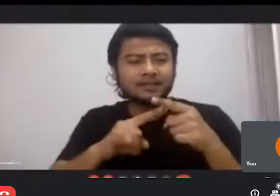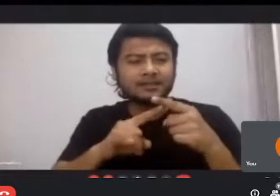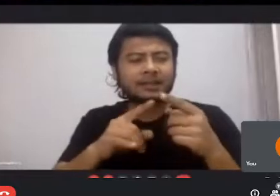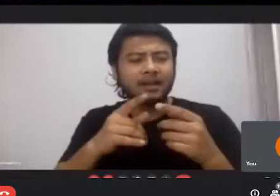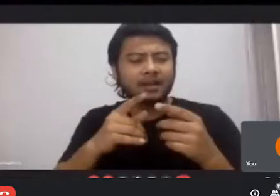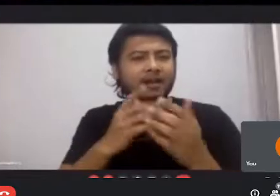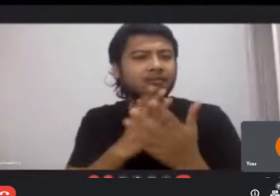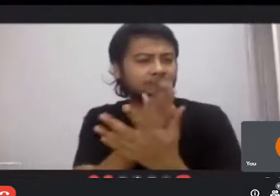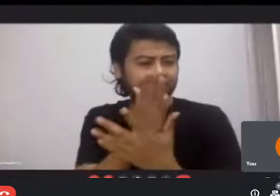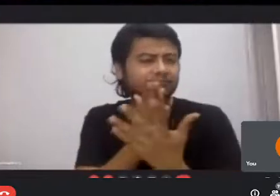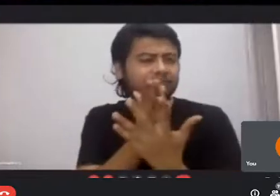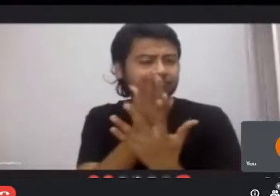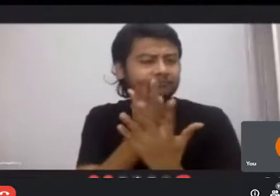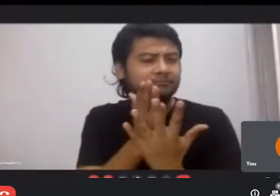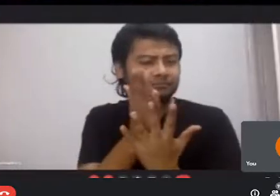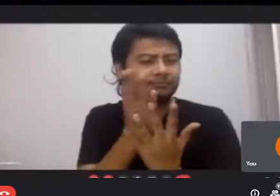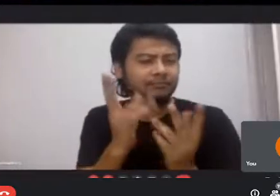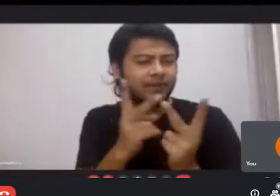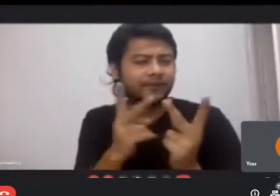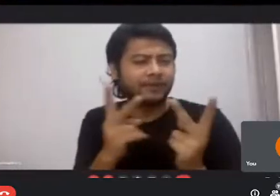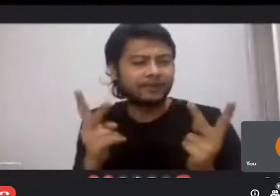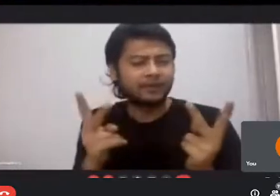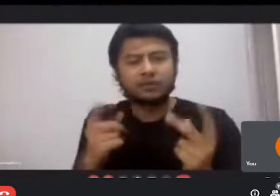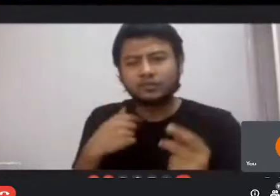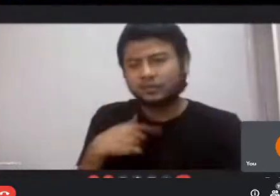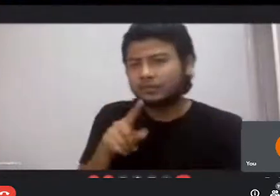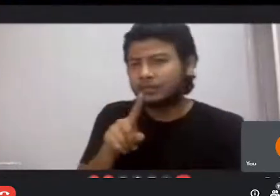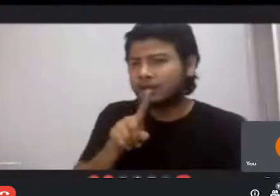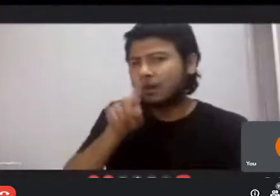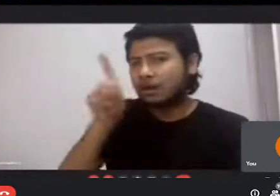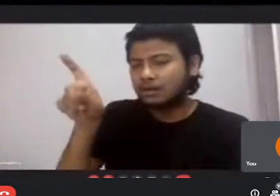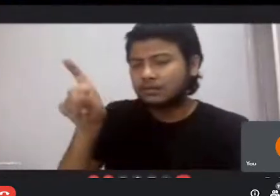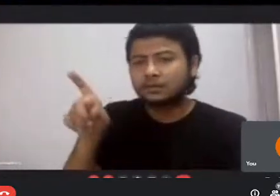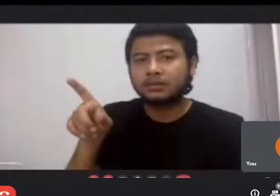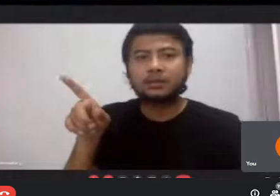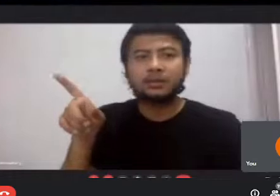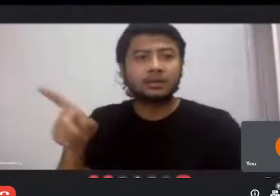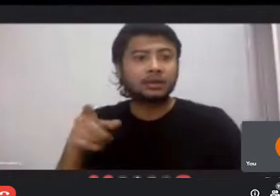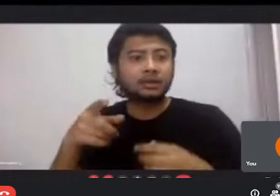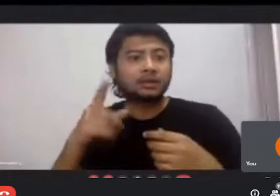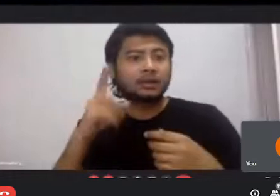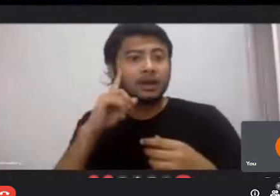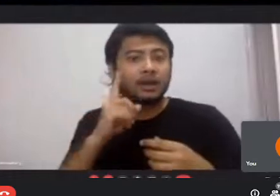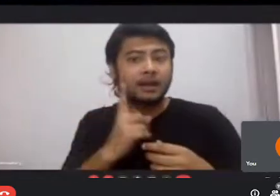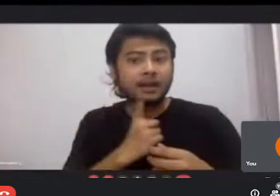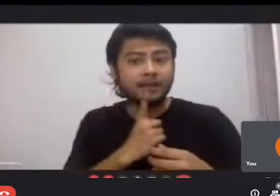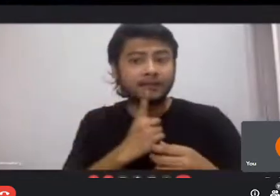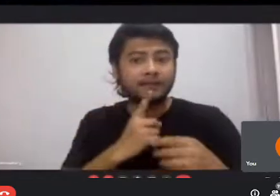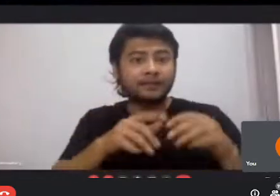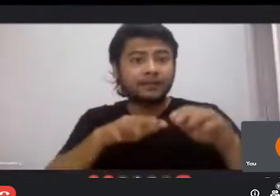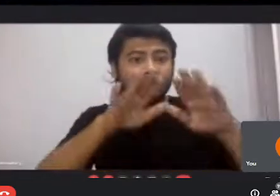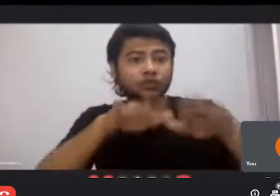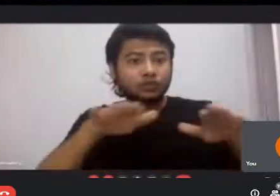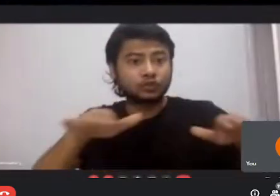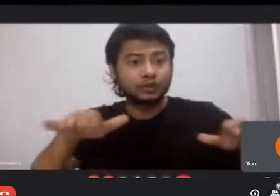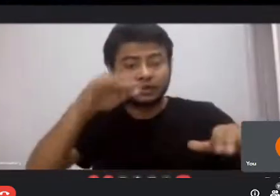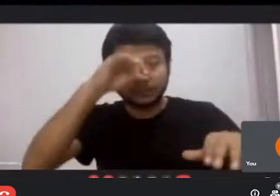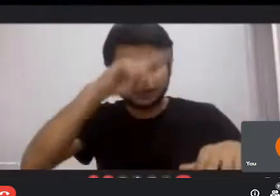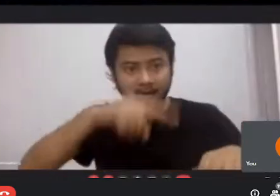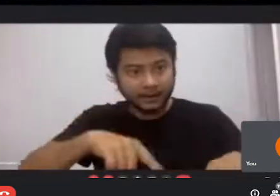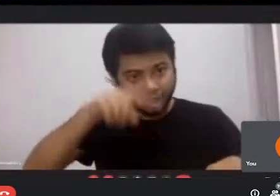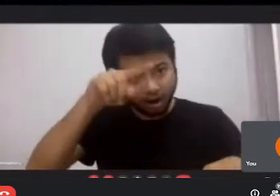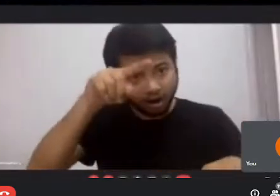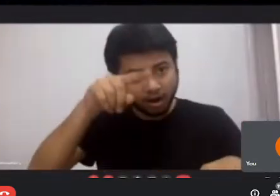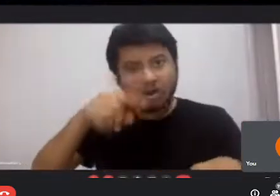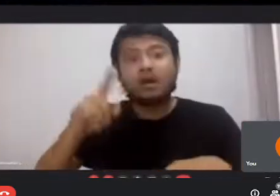find the difference in these methods while teaching the children in India versus Uganda?